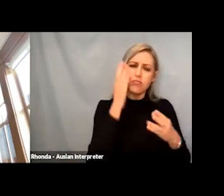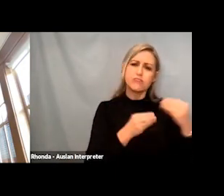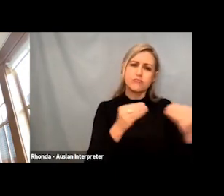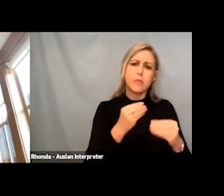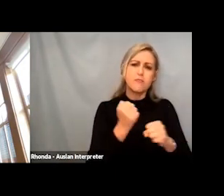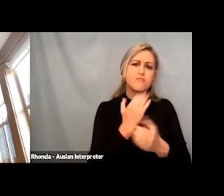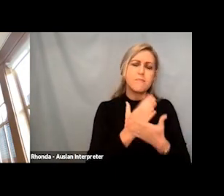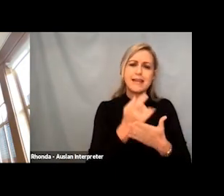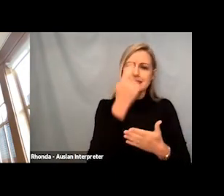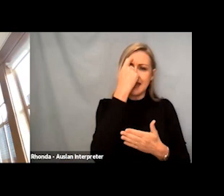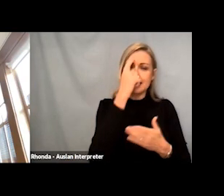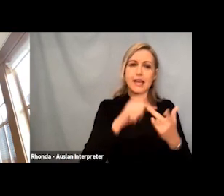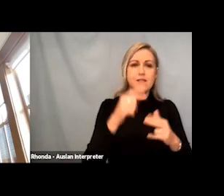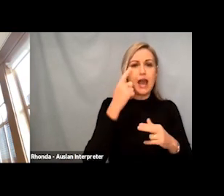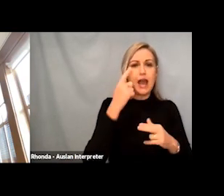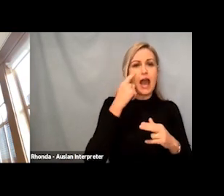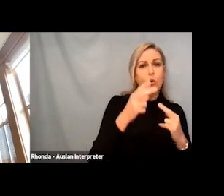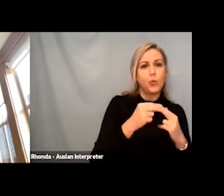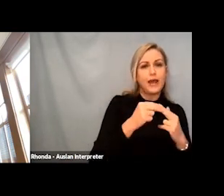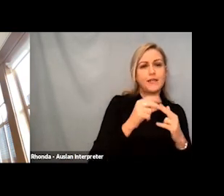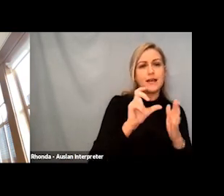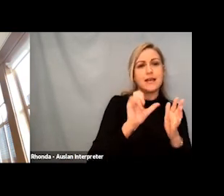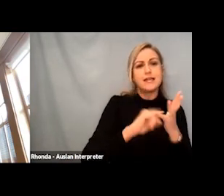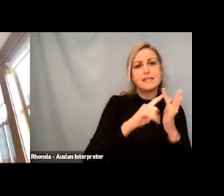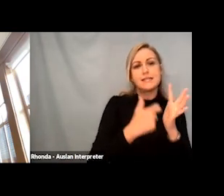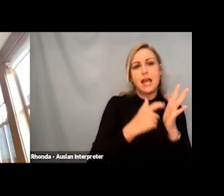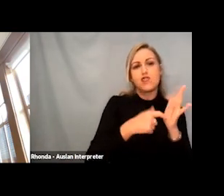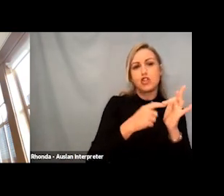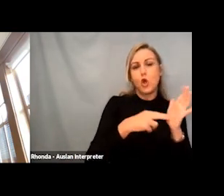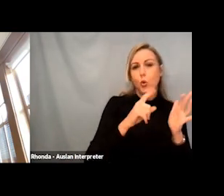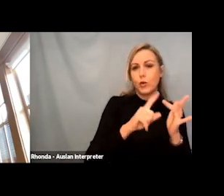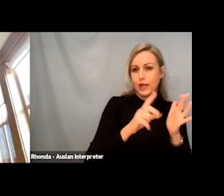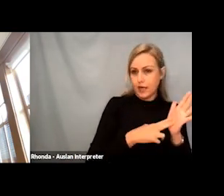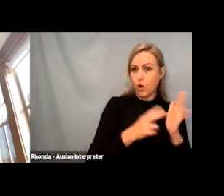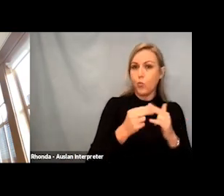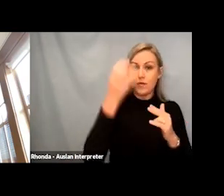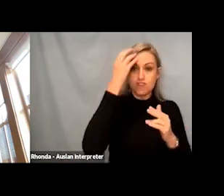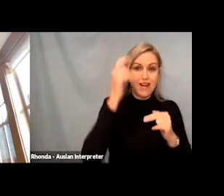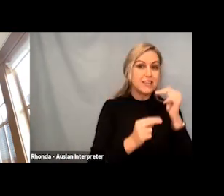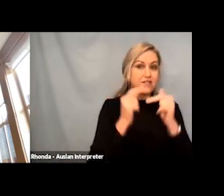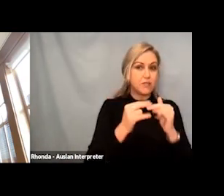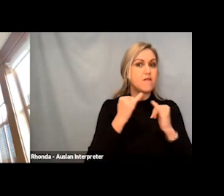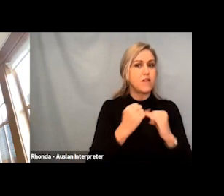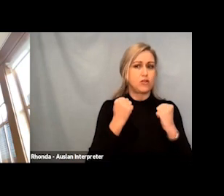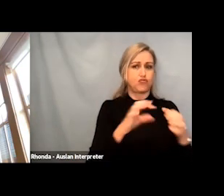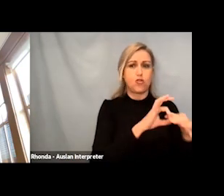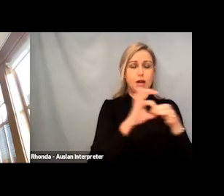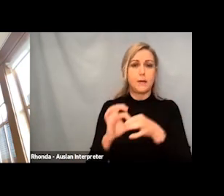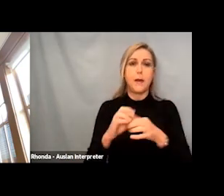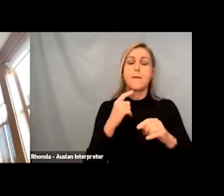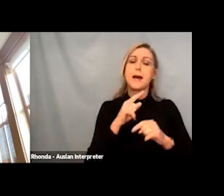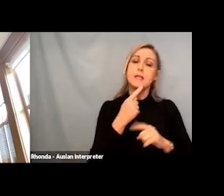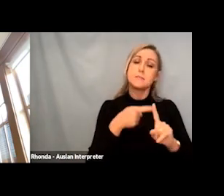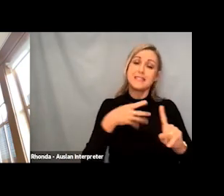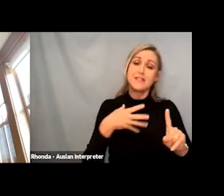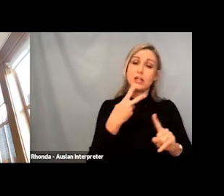between serotonin and brain development, which is very strong, is well established, but also 2A specifically. And